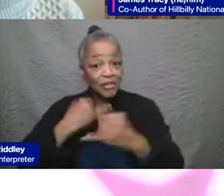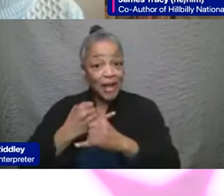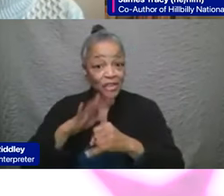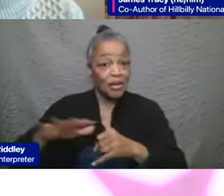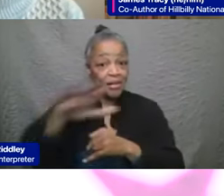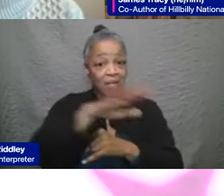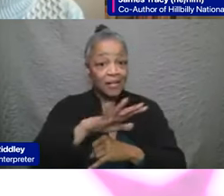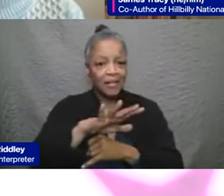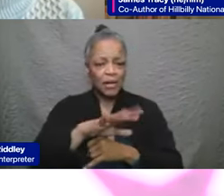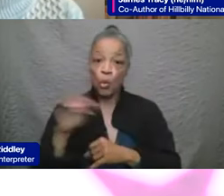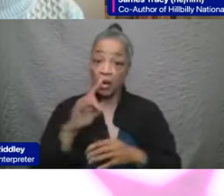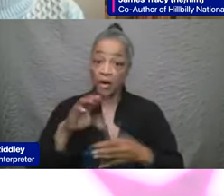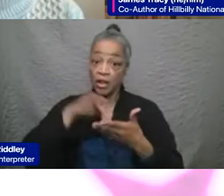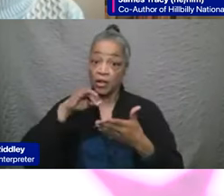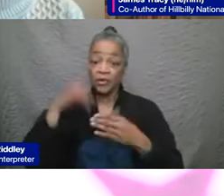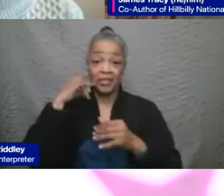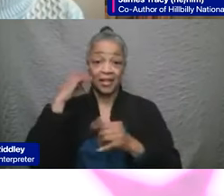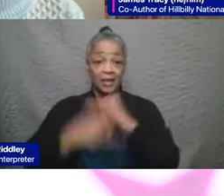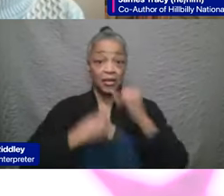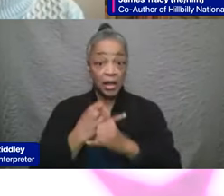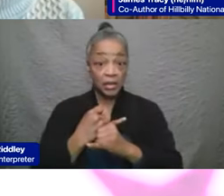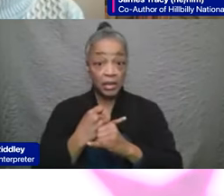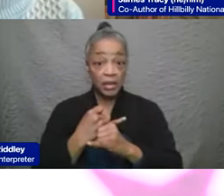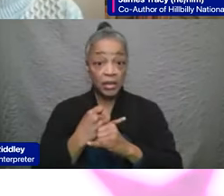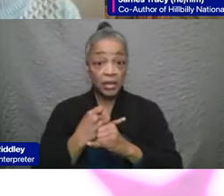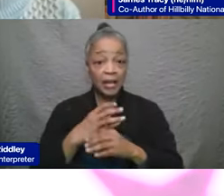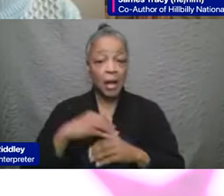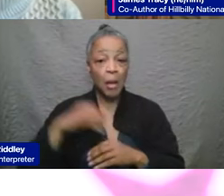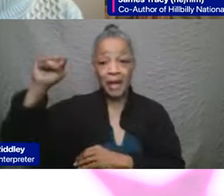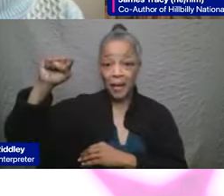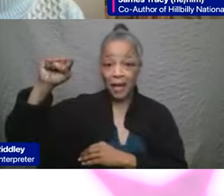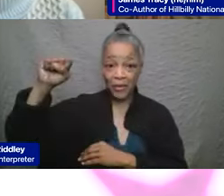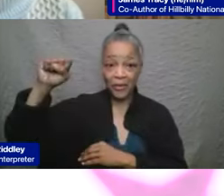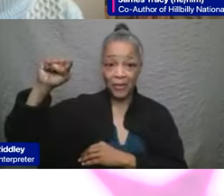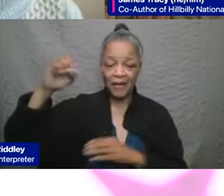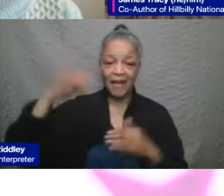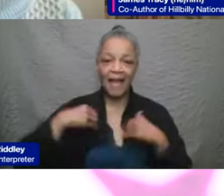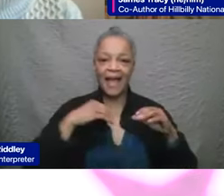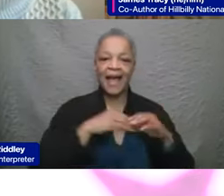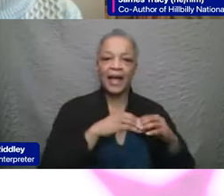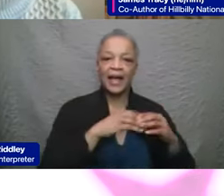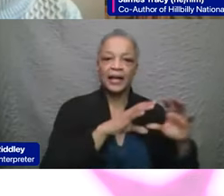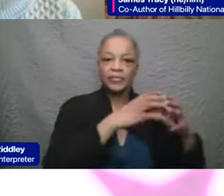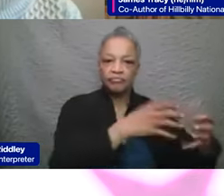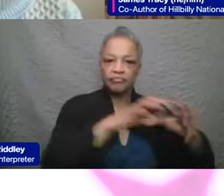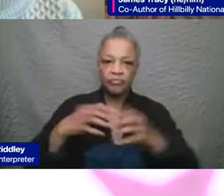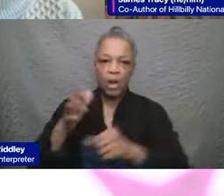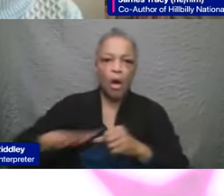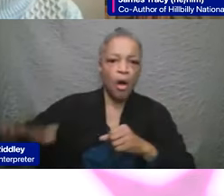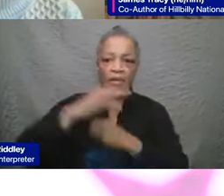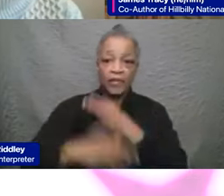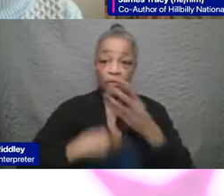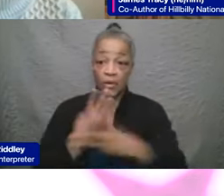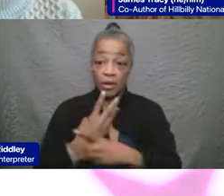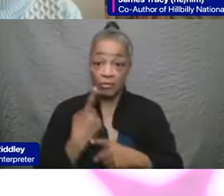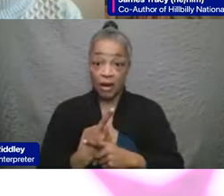where did I learn to think internationally? You know, the Black Panther Party had chapters all over the world. Did you know that? We